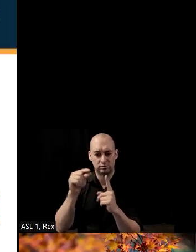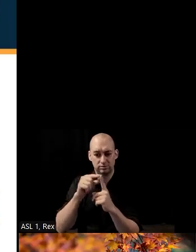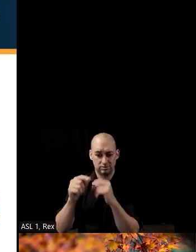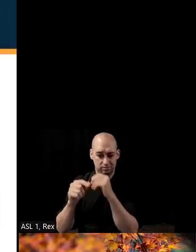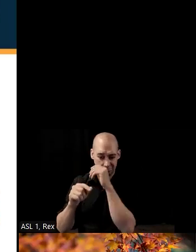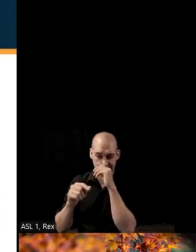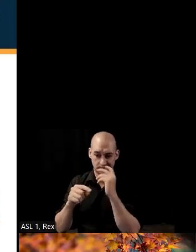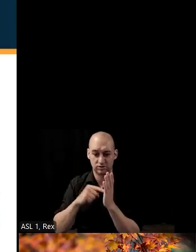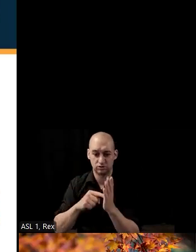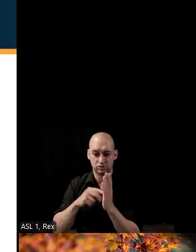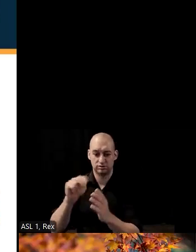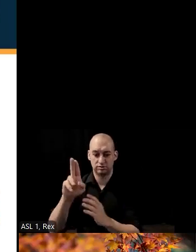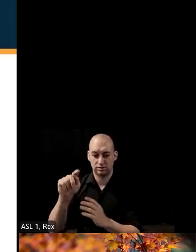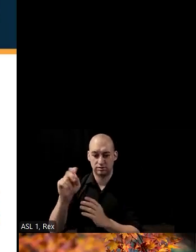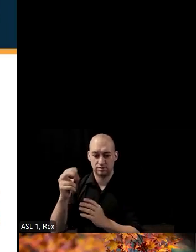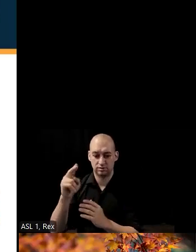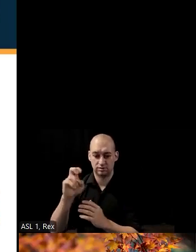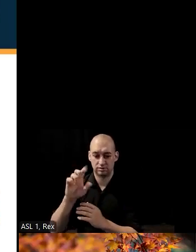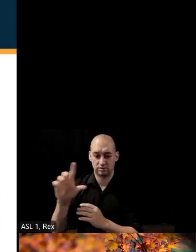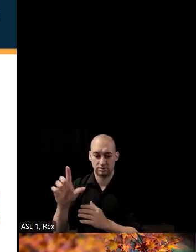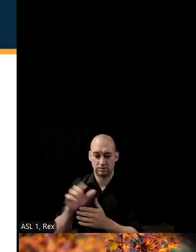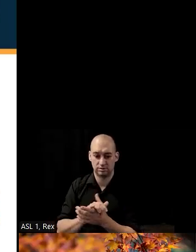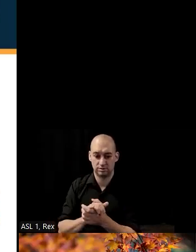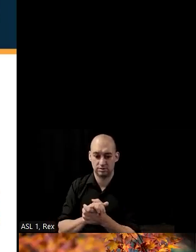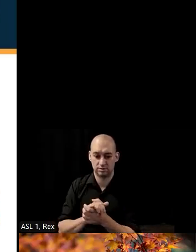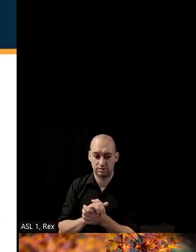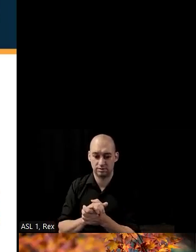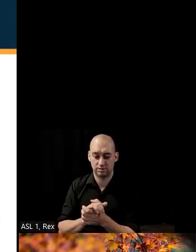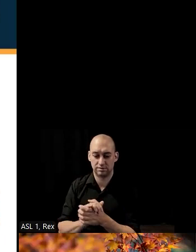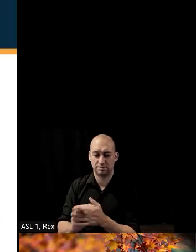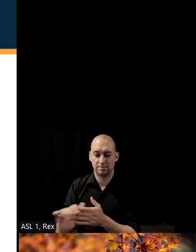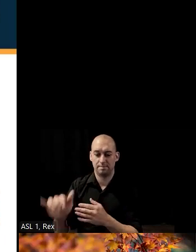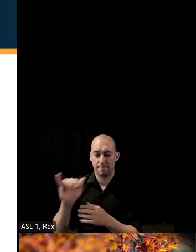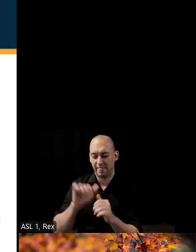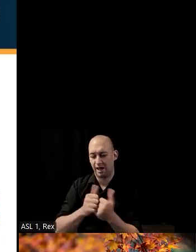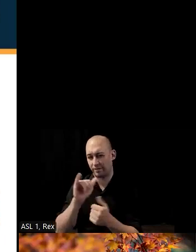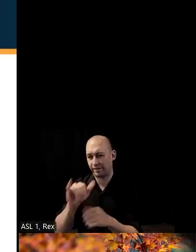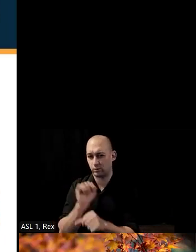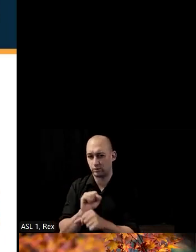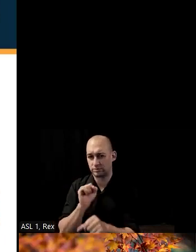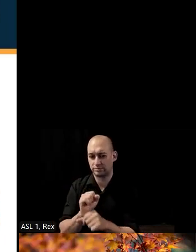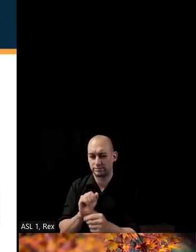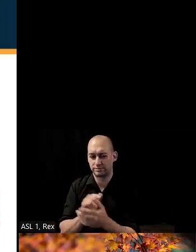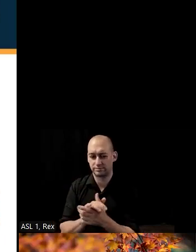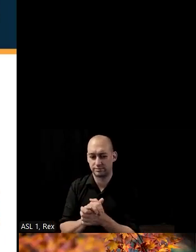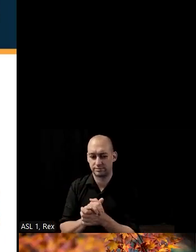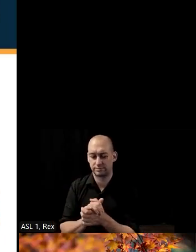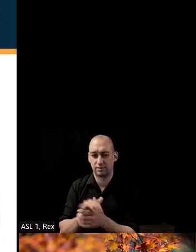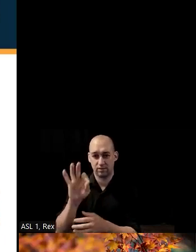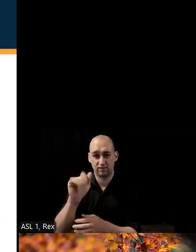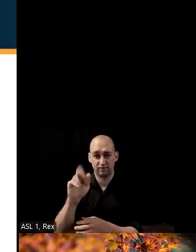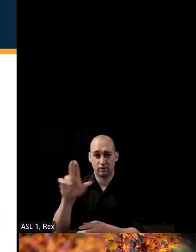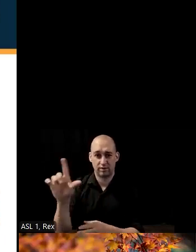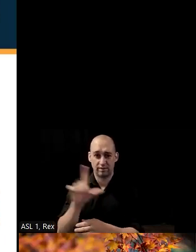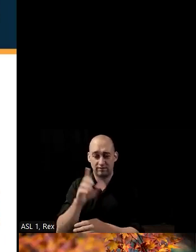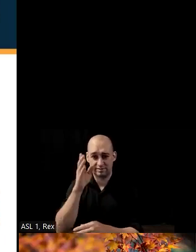in a nutshell what the No Wrong Door system is and how the process flow would work. So on the far left side, it